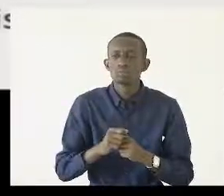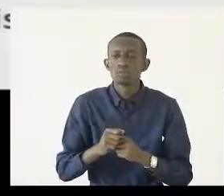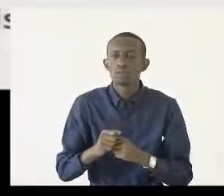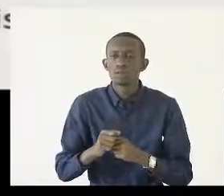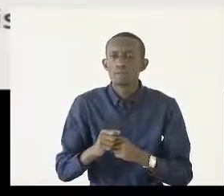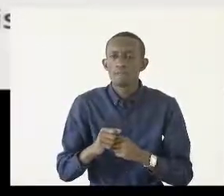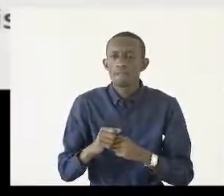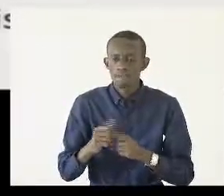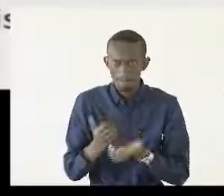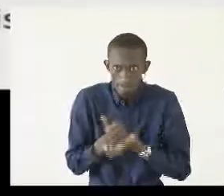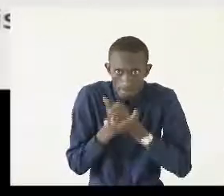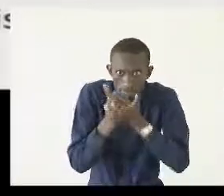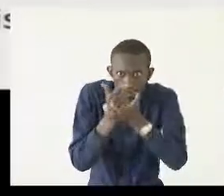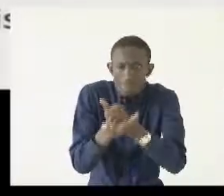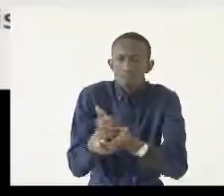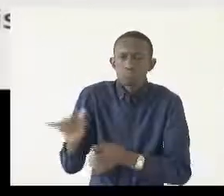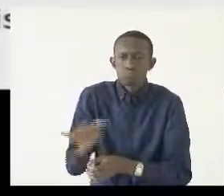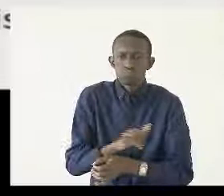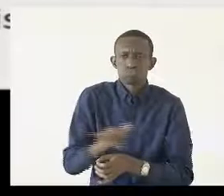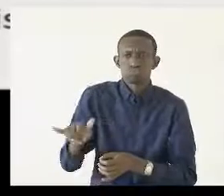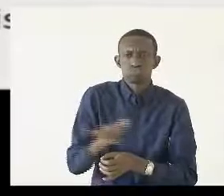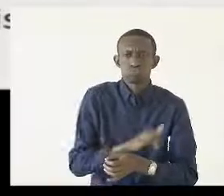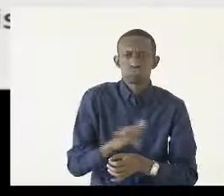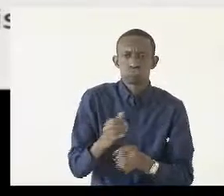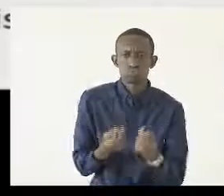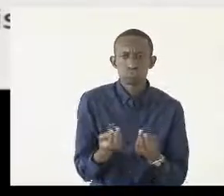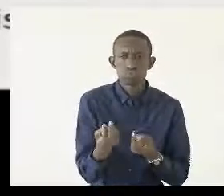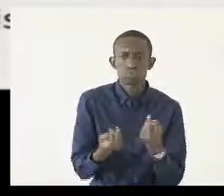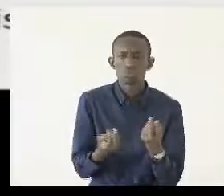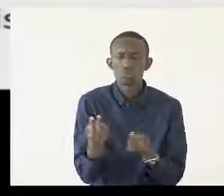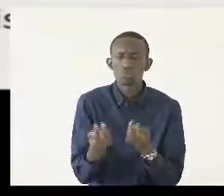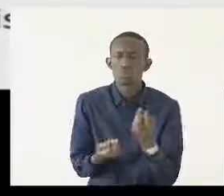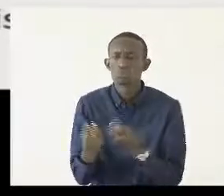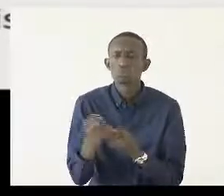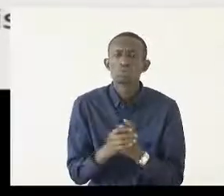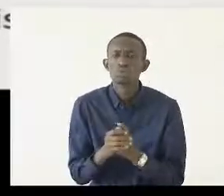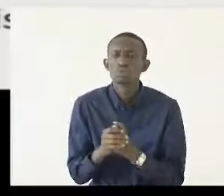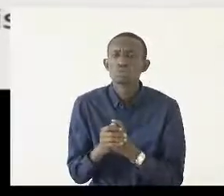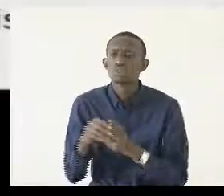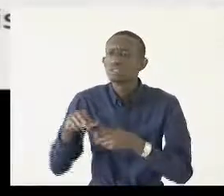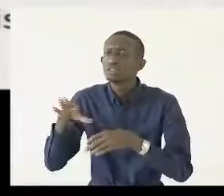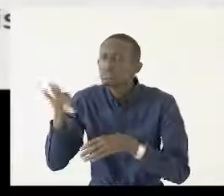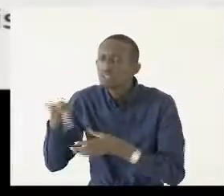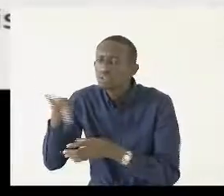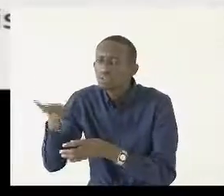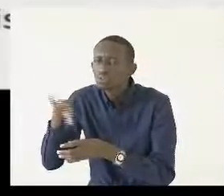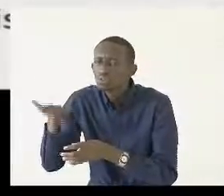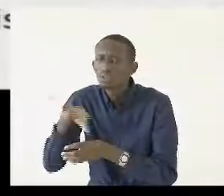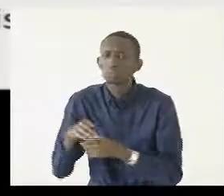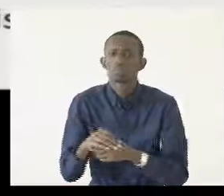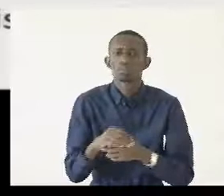plant. They are very important. They transport food to other parts of the plant. They support and hold